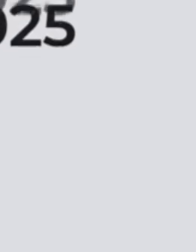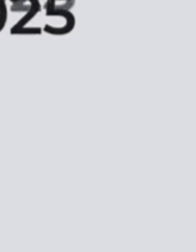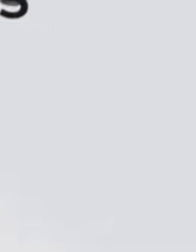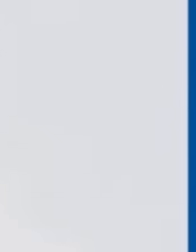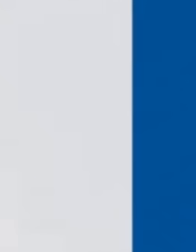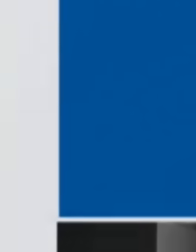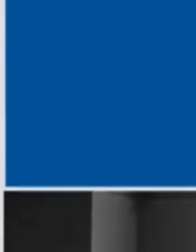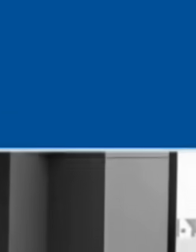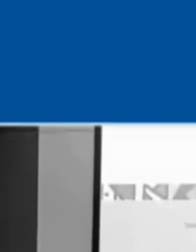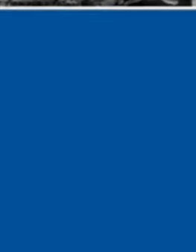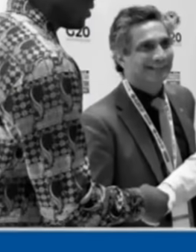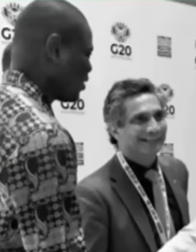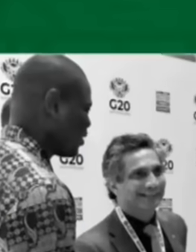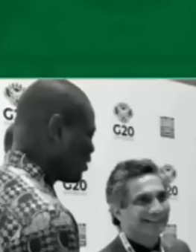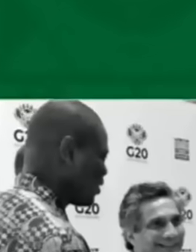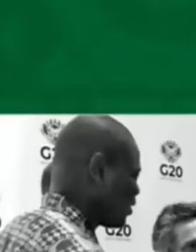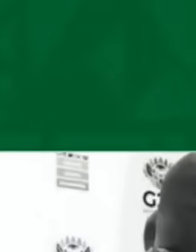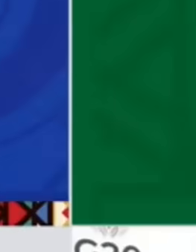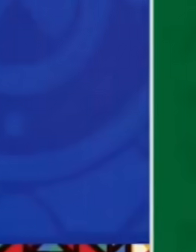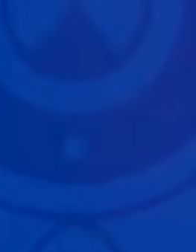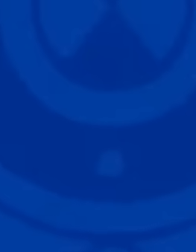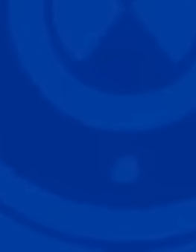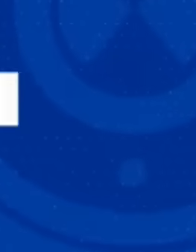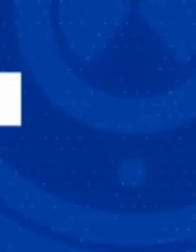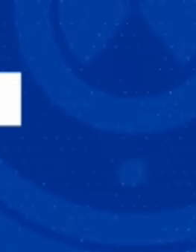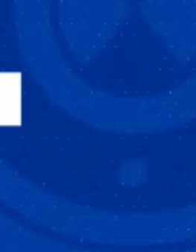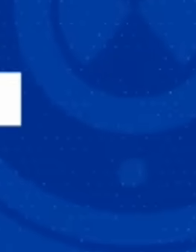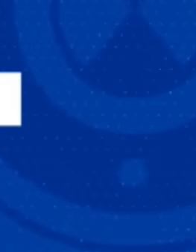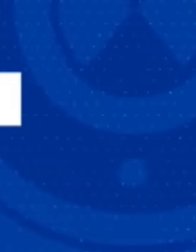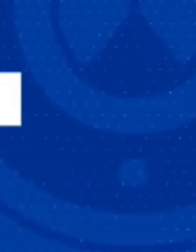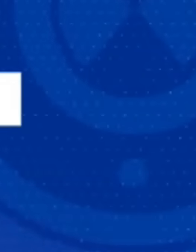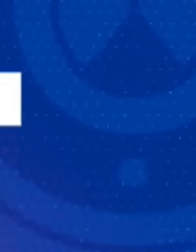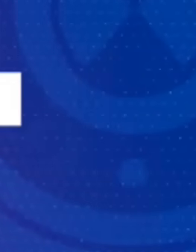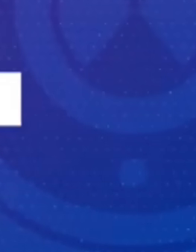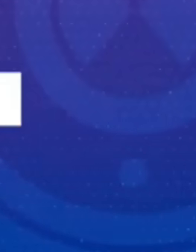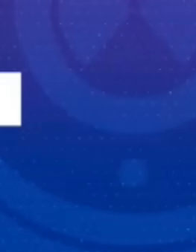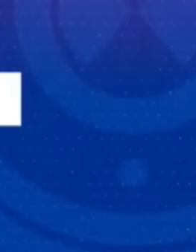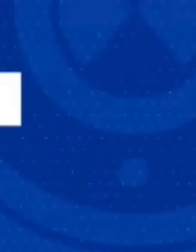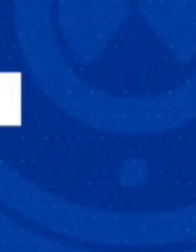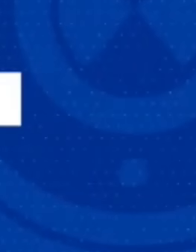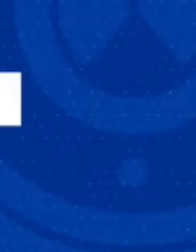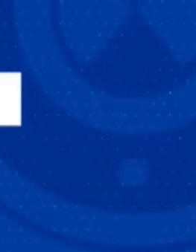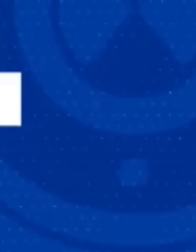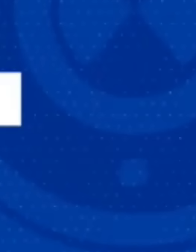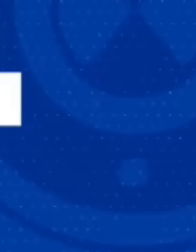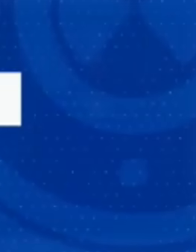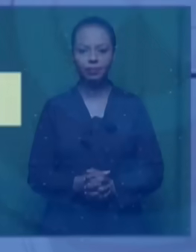SABC, host broadcaster of the G20 South Africa 2025.